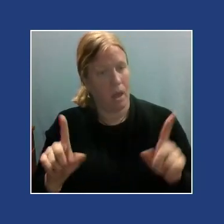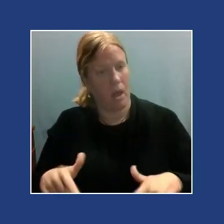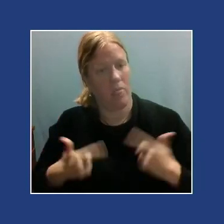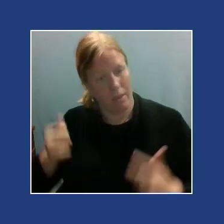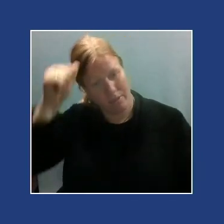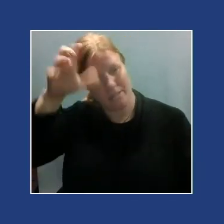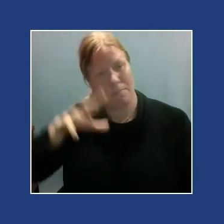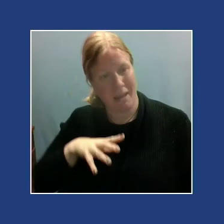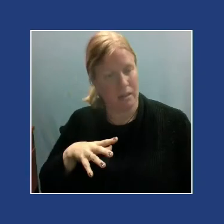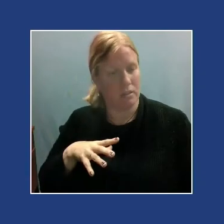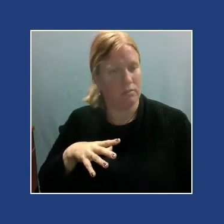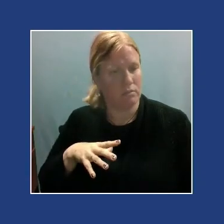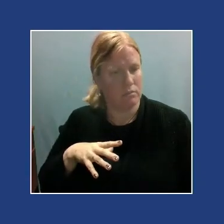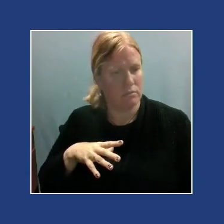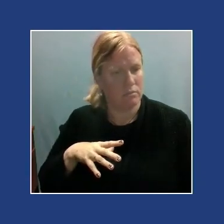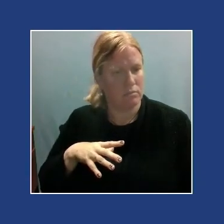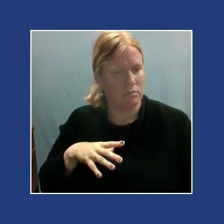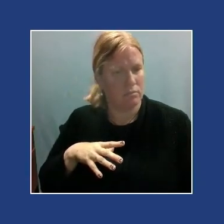undercover in this regard.